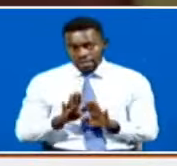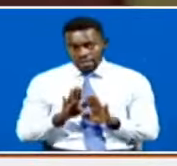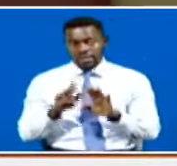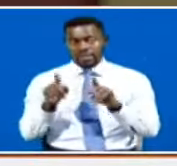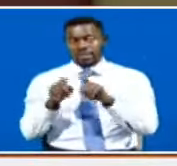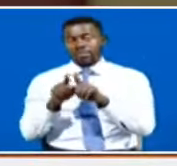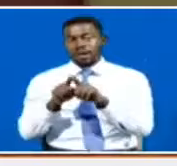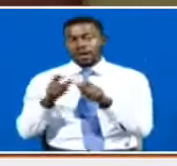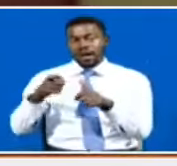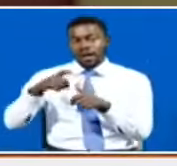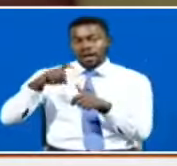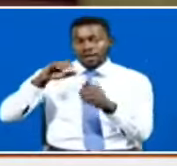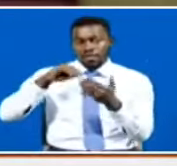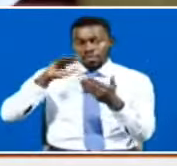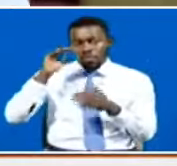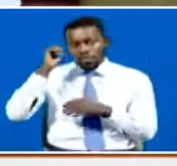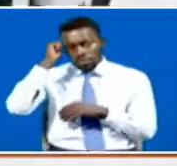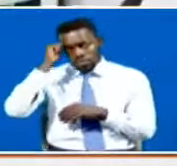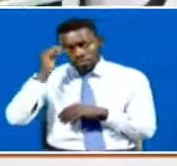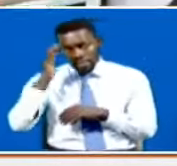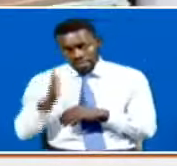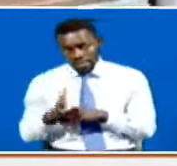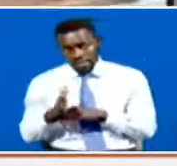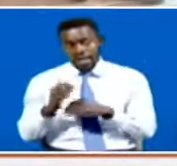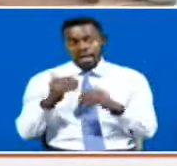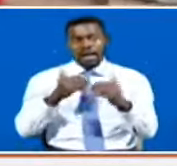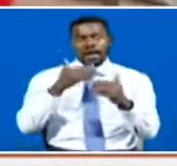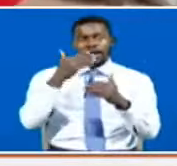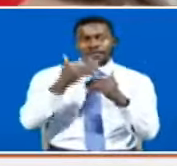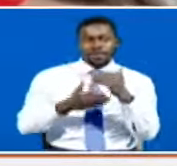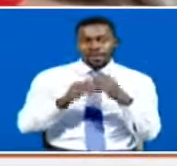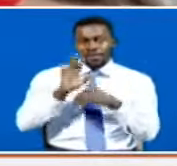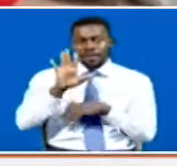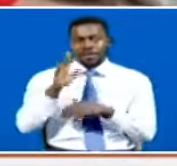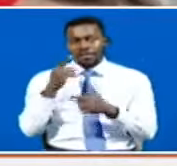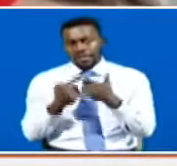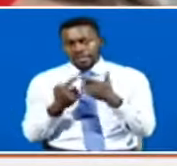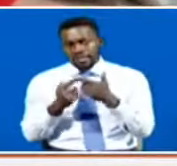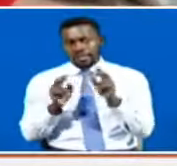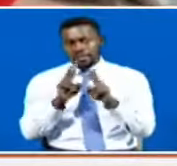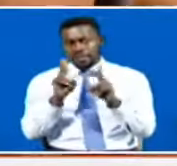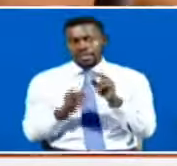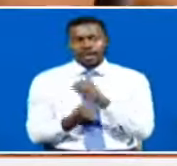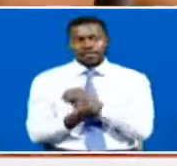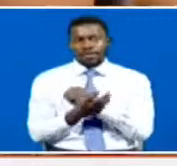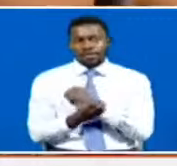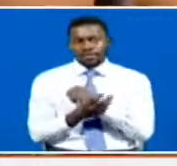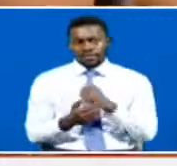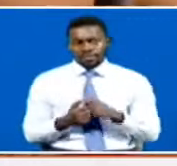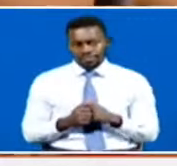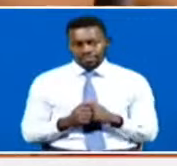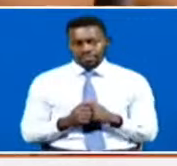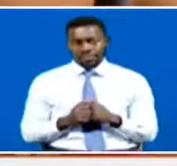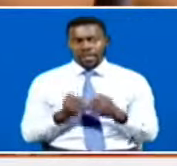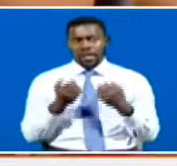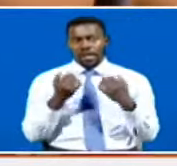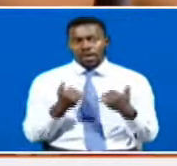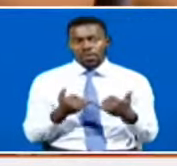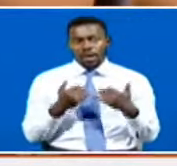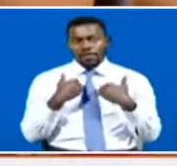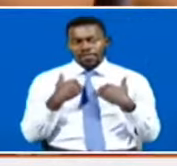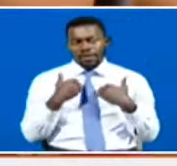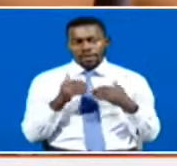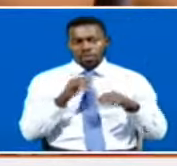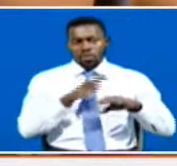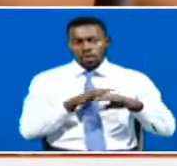the need to review curriculum content after every 5 years as advised by UNESCO. So we are putting in new illustrations